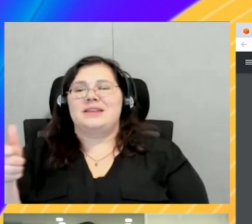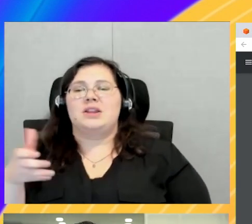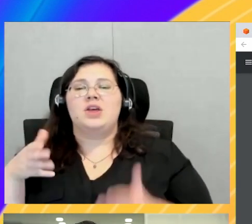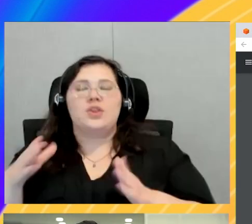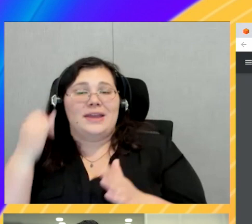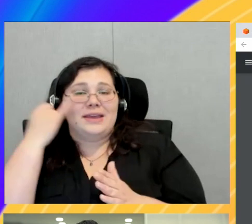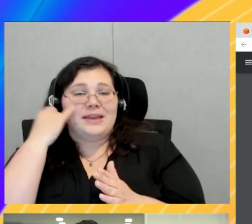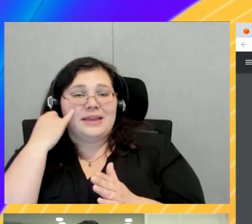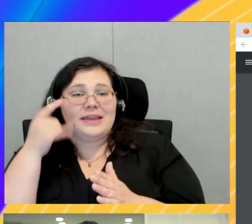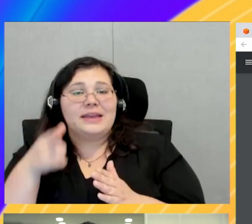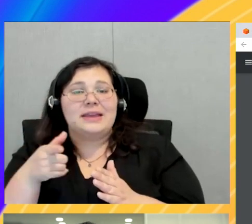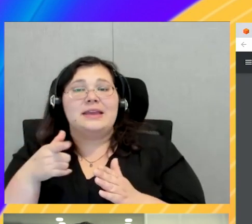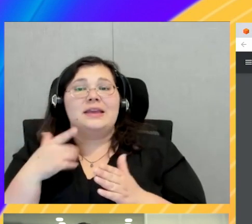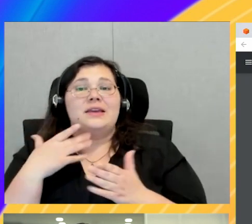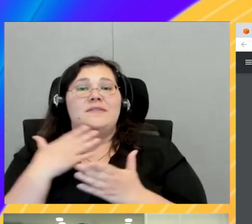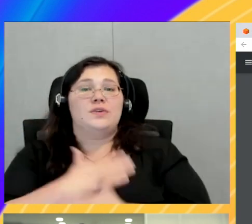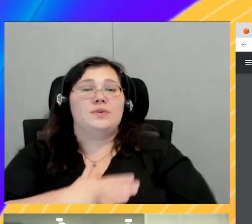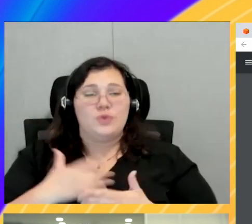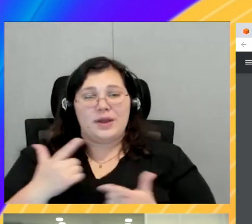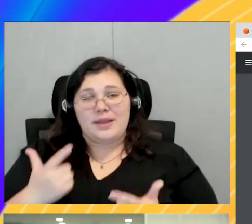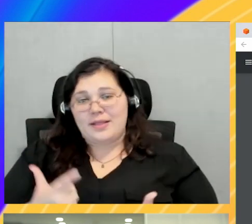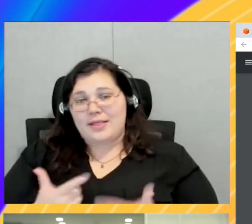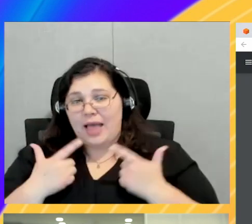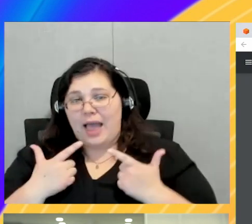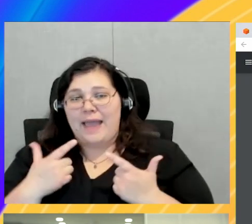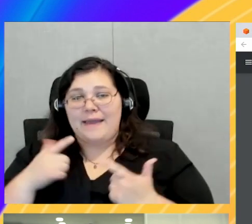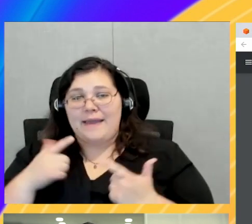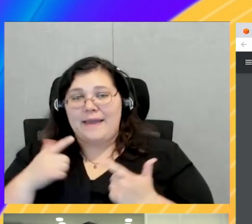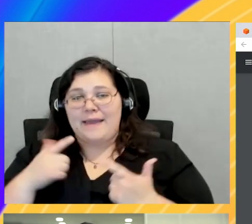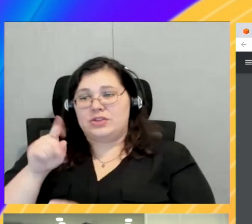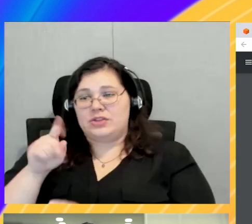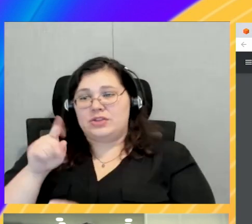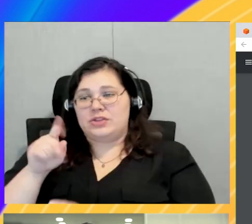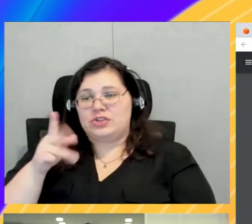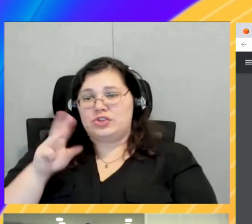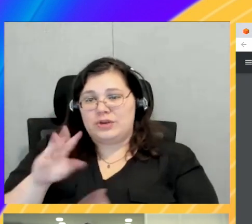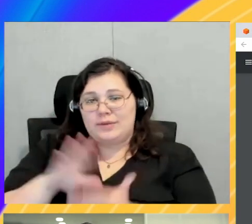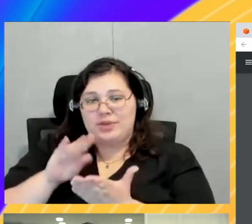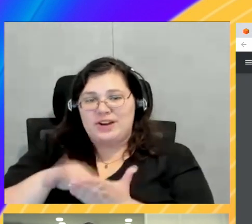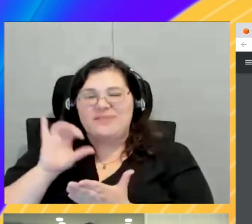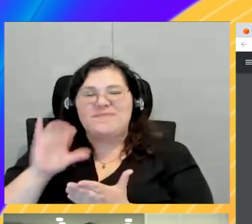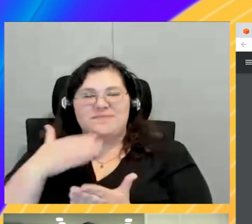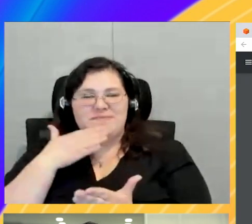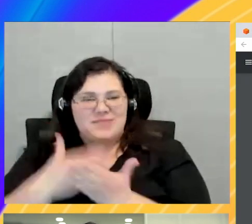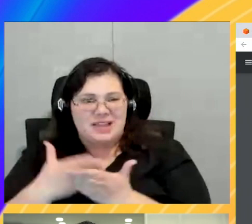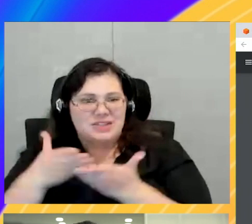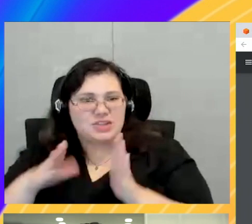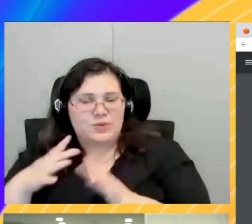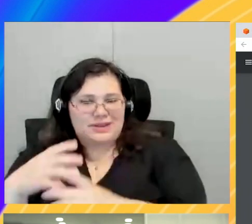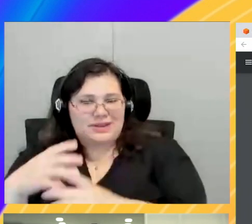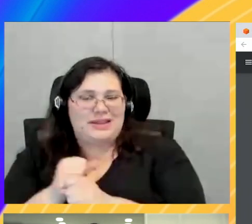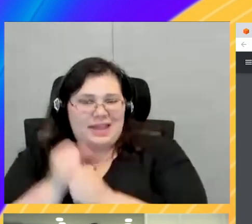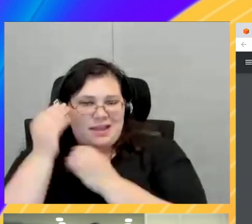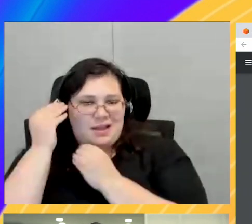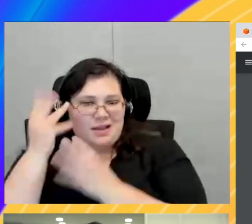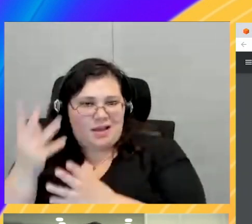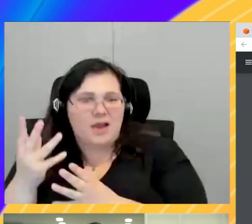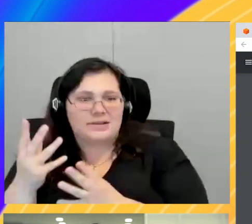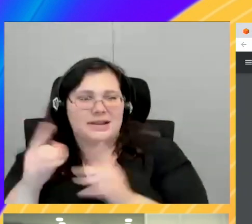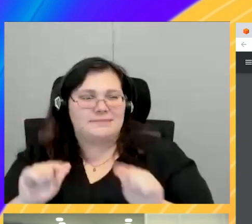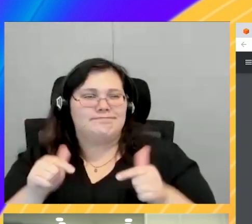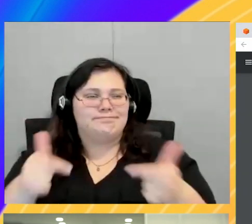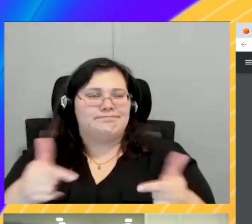streaming learning, that's another good way to obtain content for the specific domains on the Security